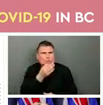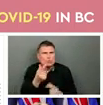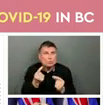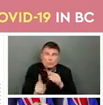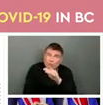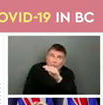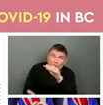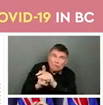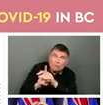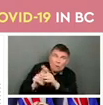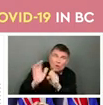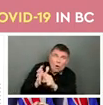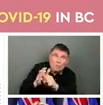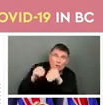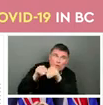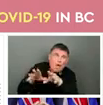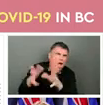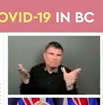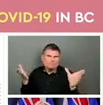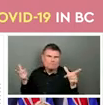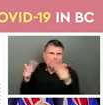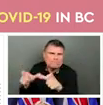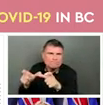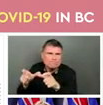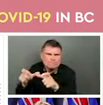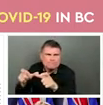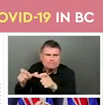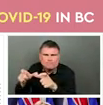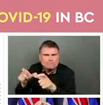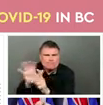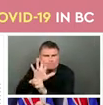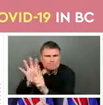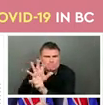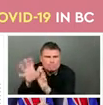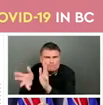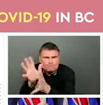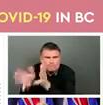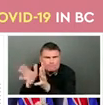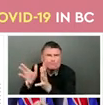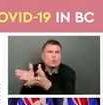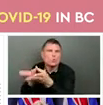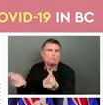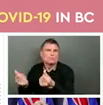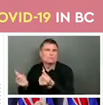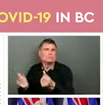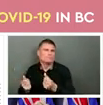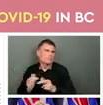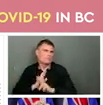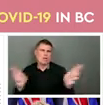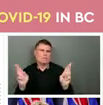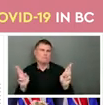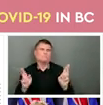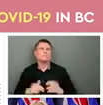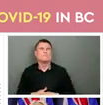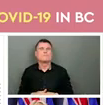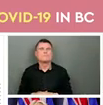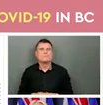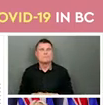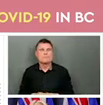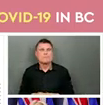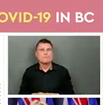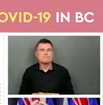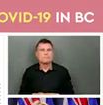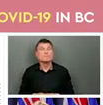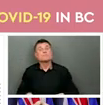So this is where we are now and what we're looking at to be to make those determinations of how we can